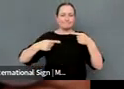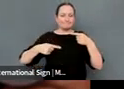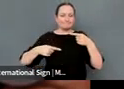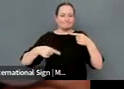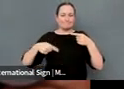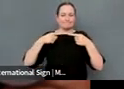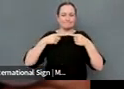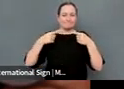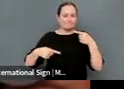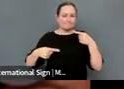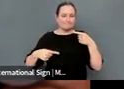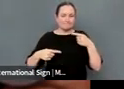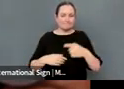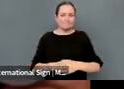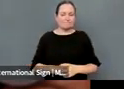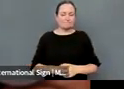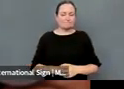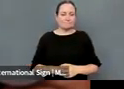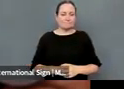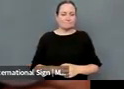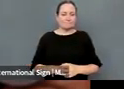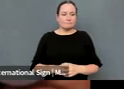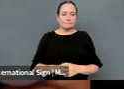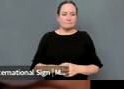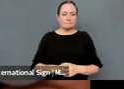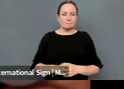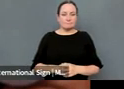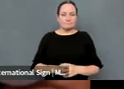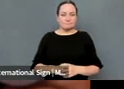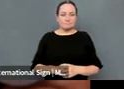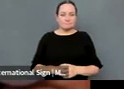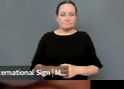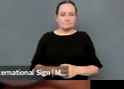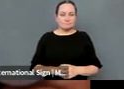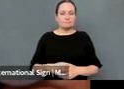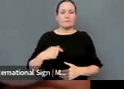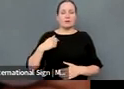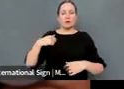gender equality. So,